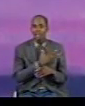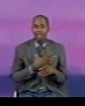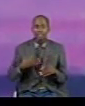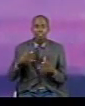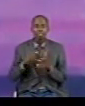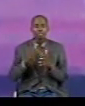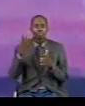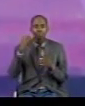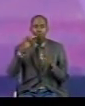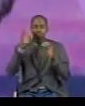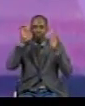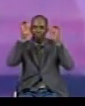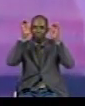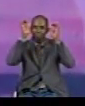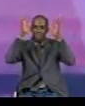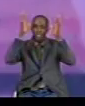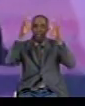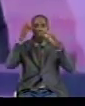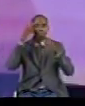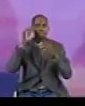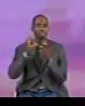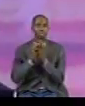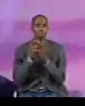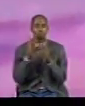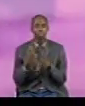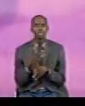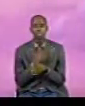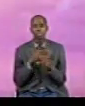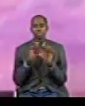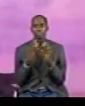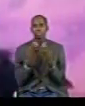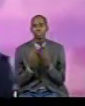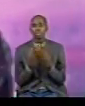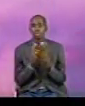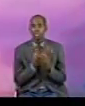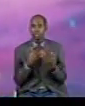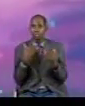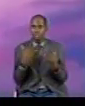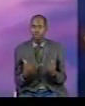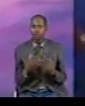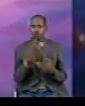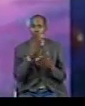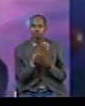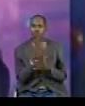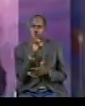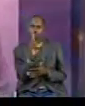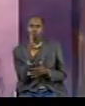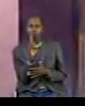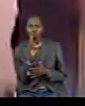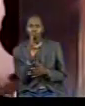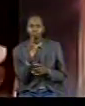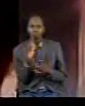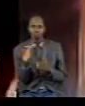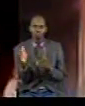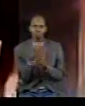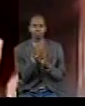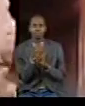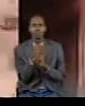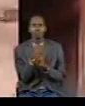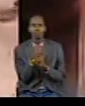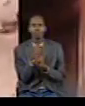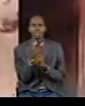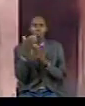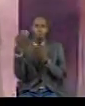the family. And now, one way or the other, somebody brought him to the